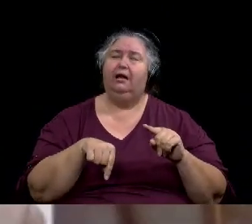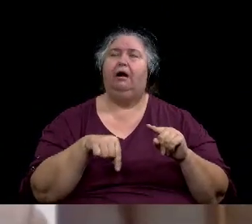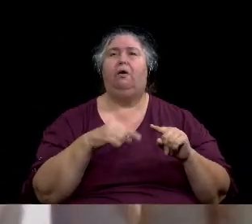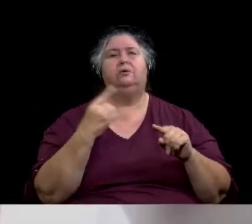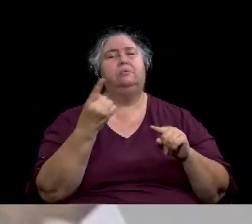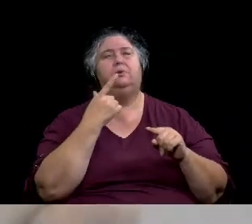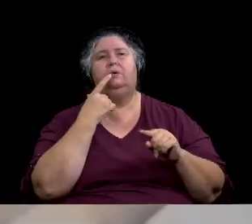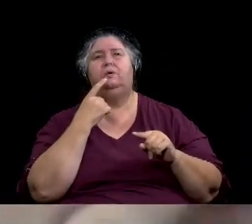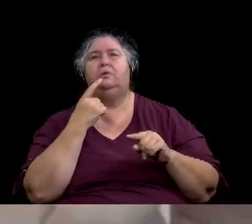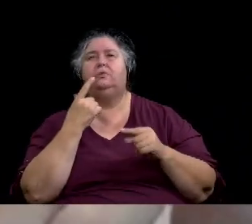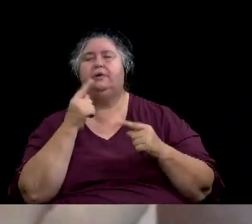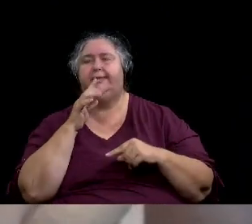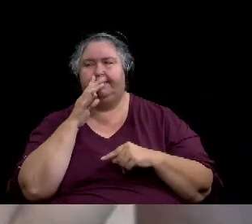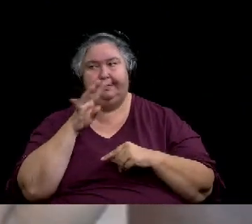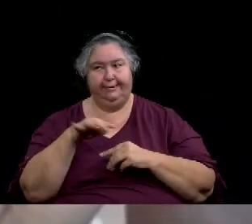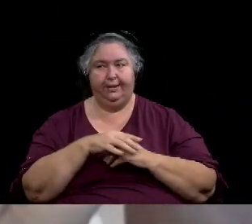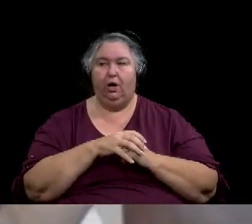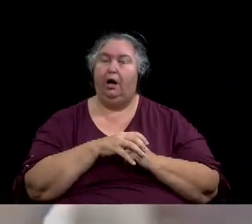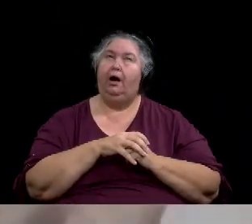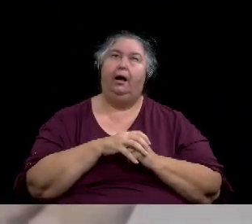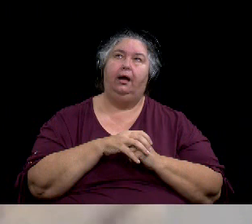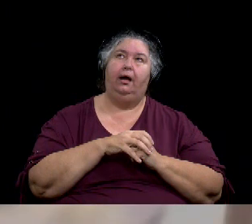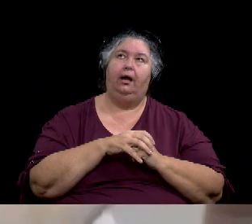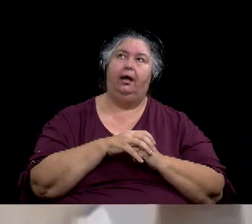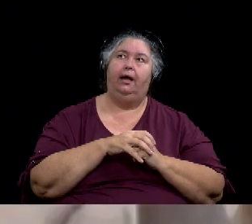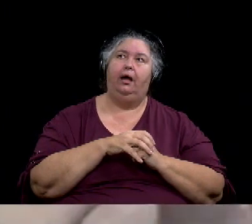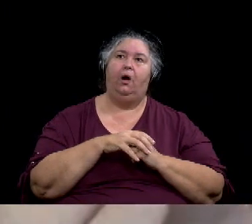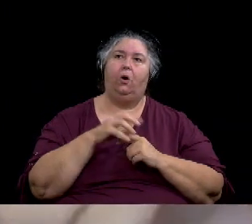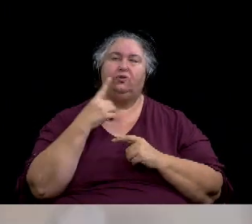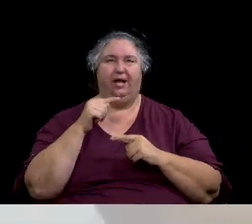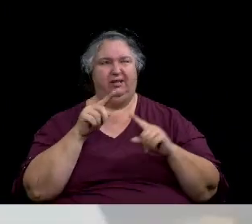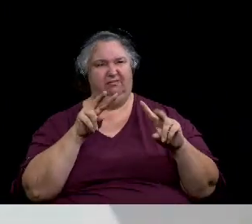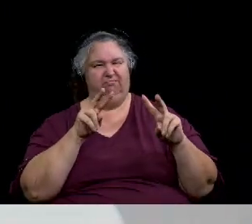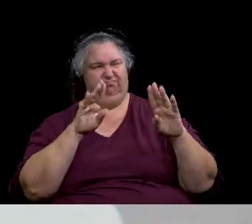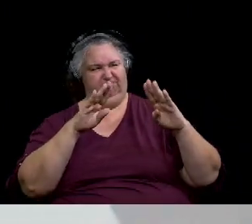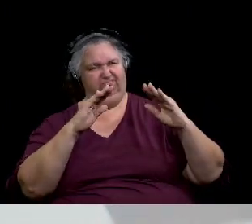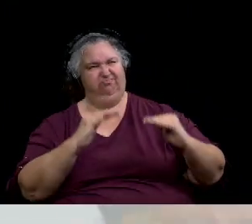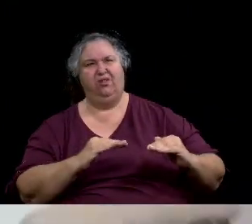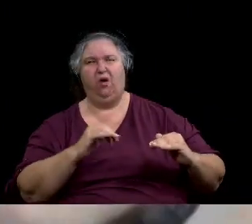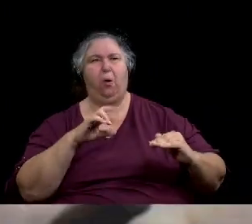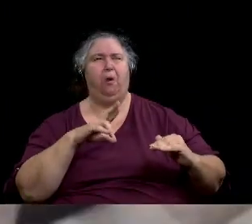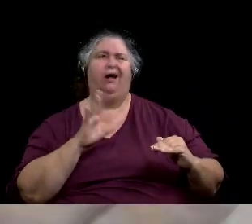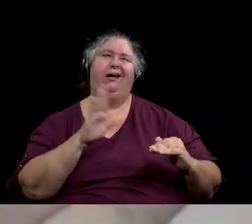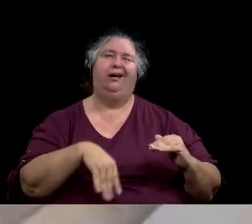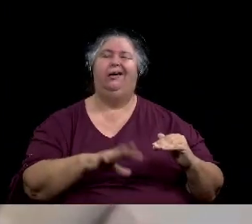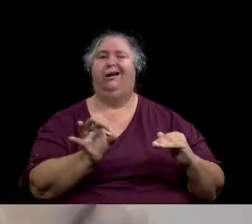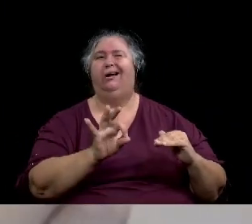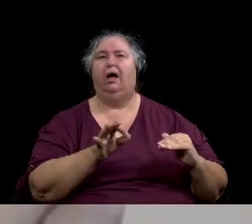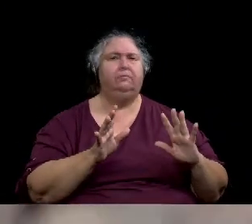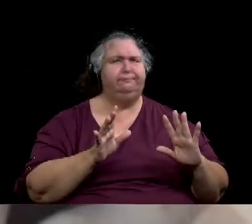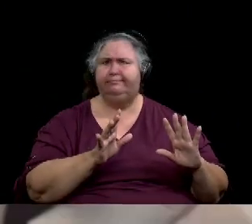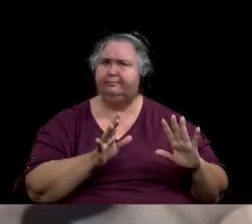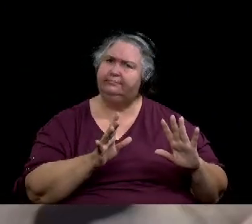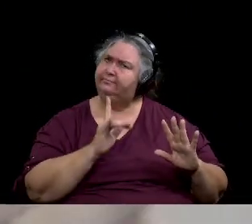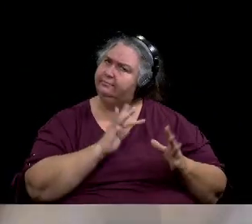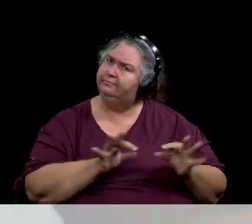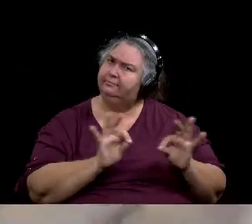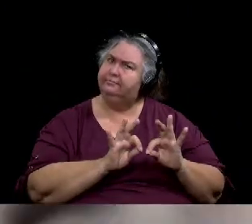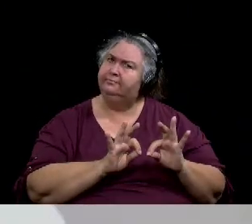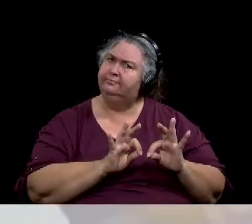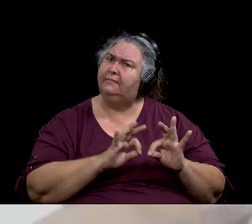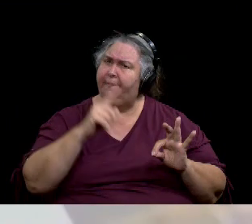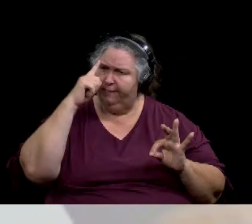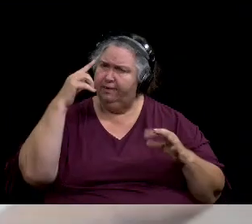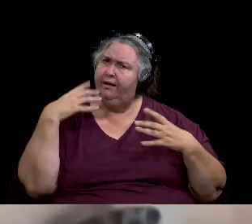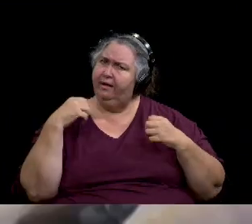tries to ignore or diminish, and certainly not marginalize mental health problems or